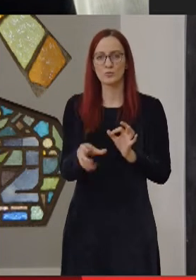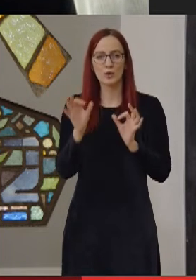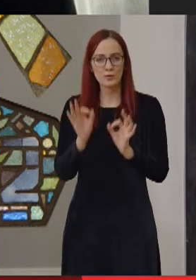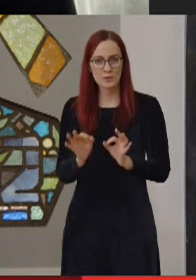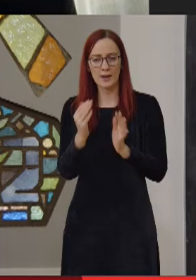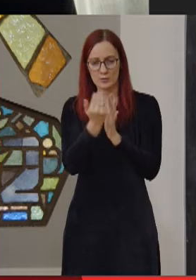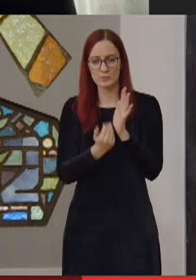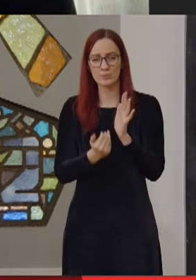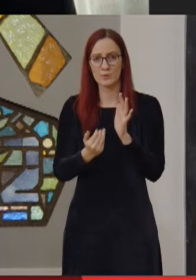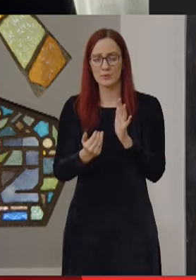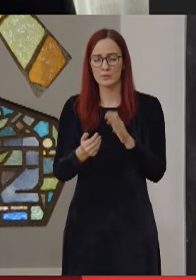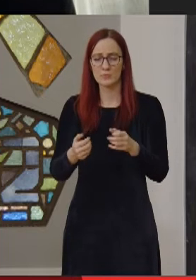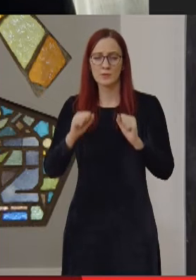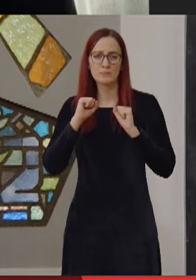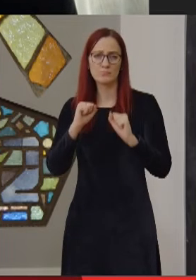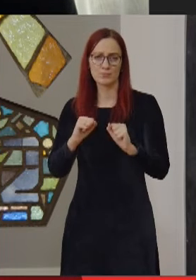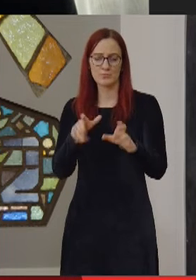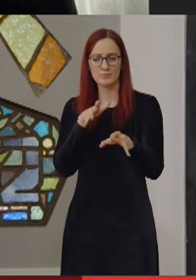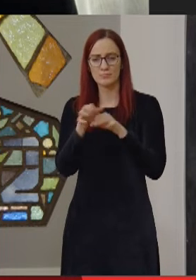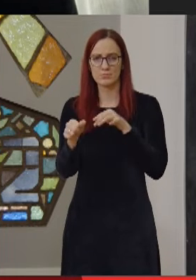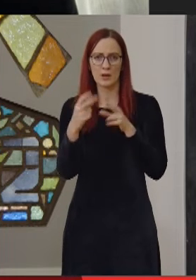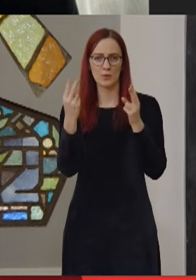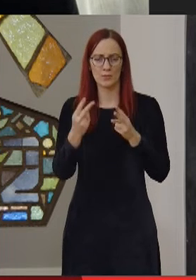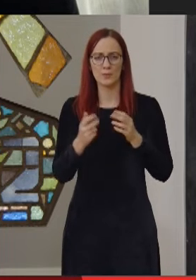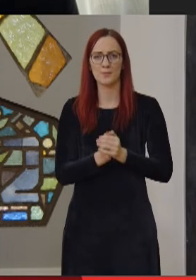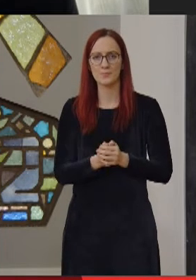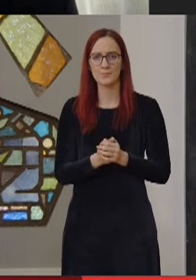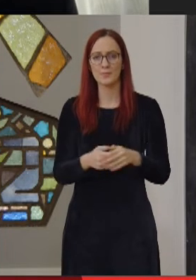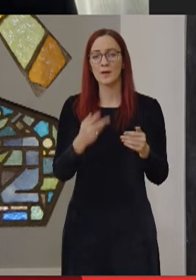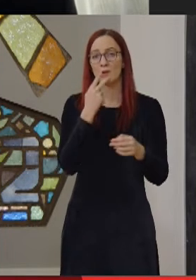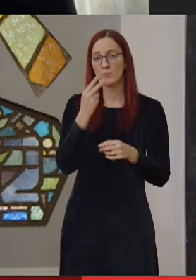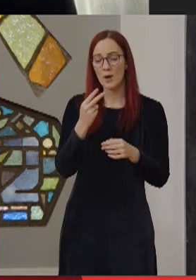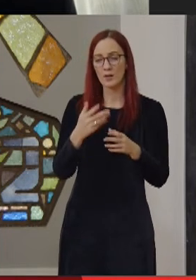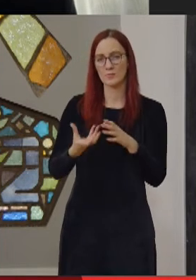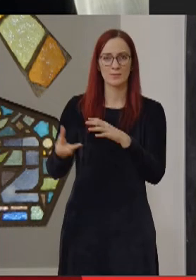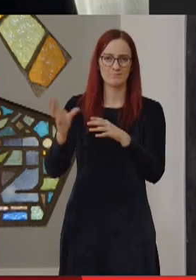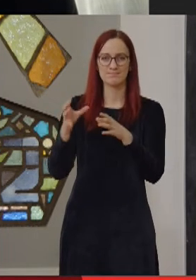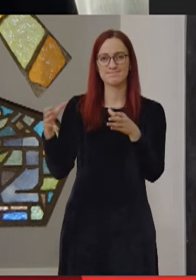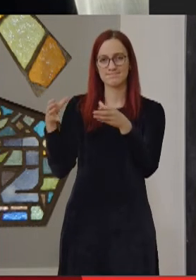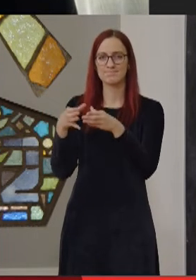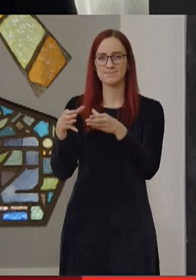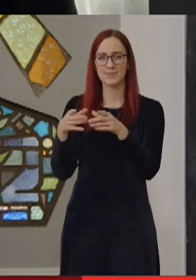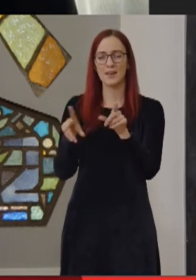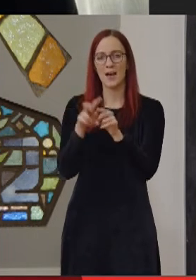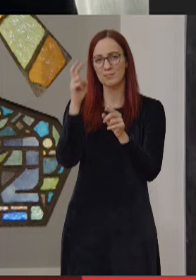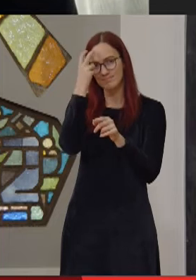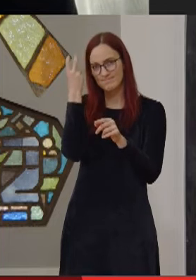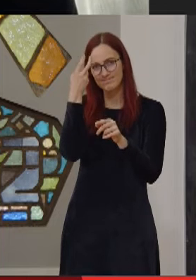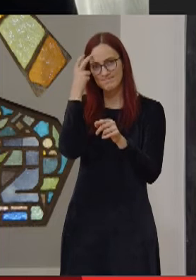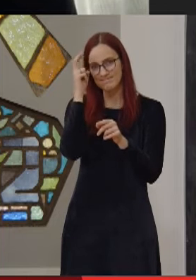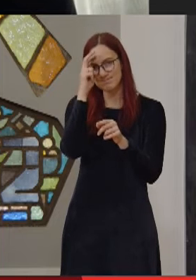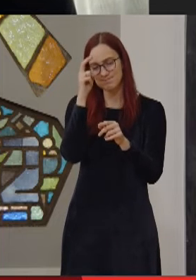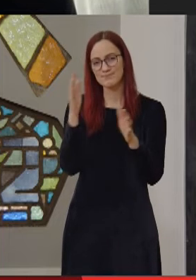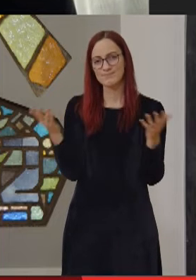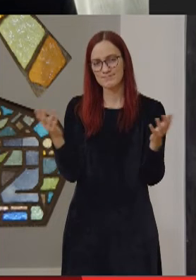strong tension. I think the agenda should finally be implemented,